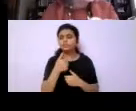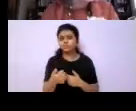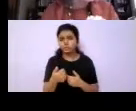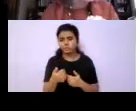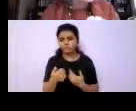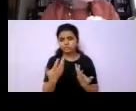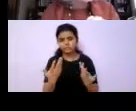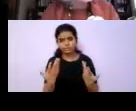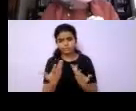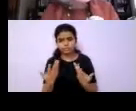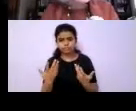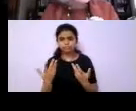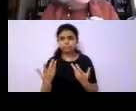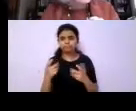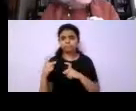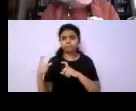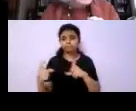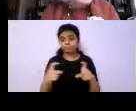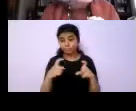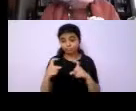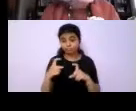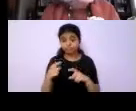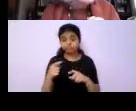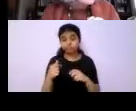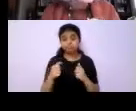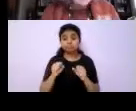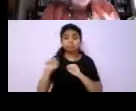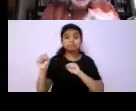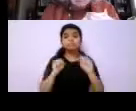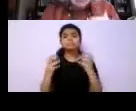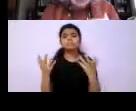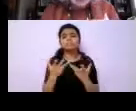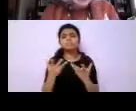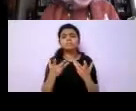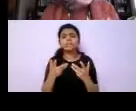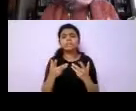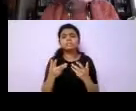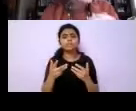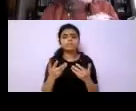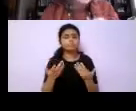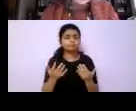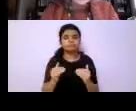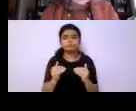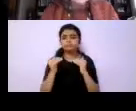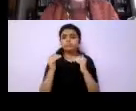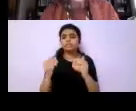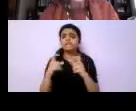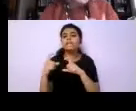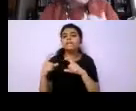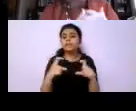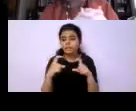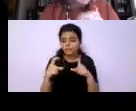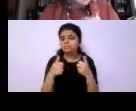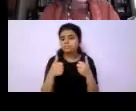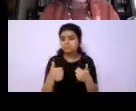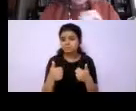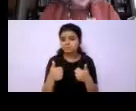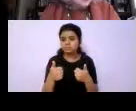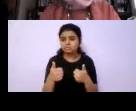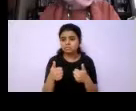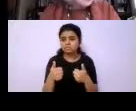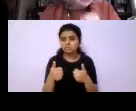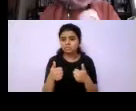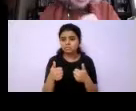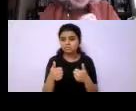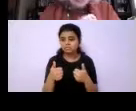also means that the activity of the carer has to be taken up by care, by the cared